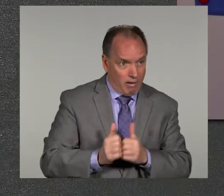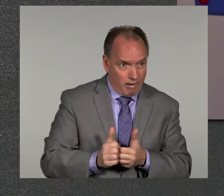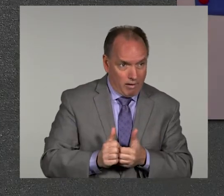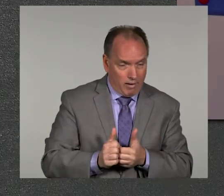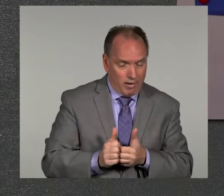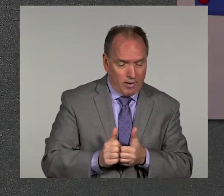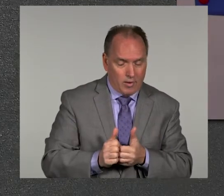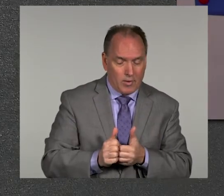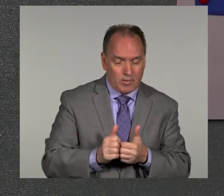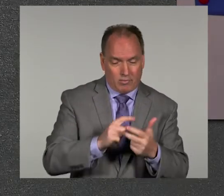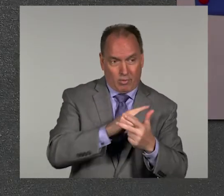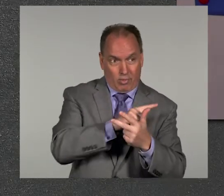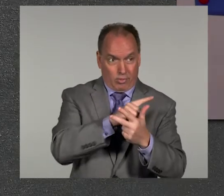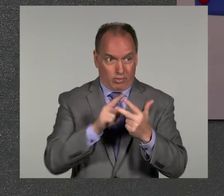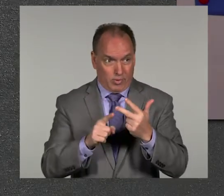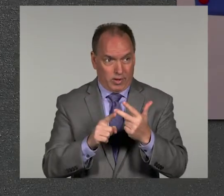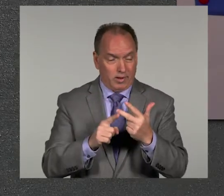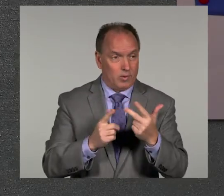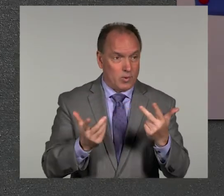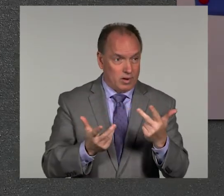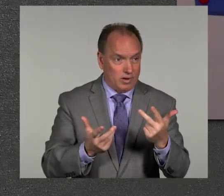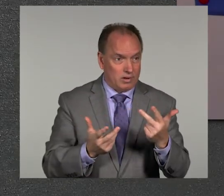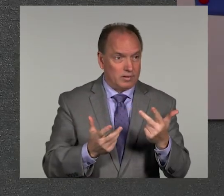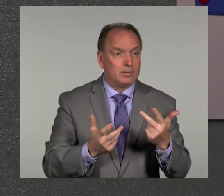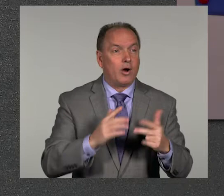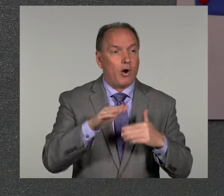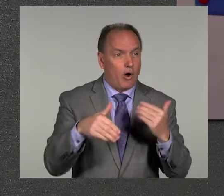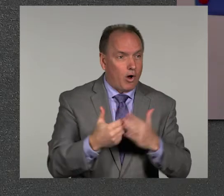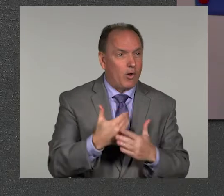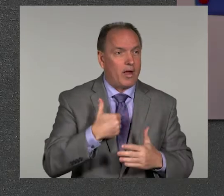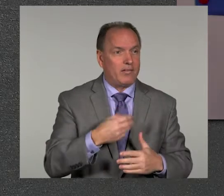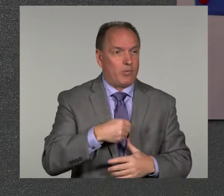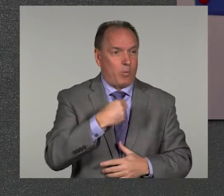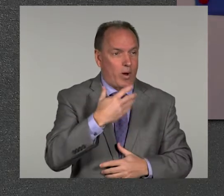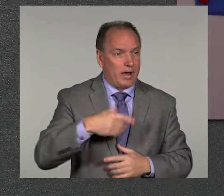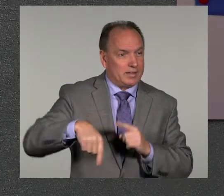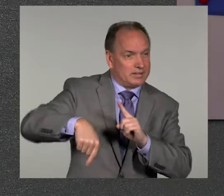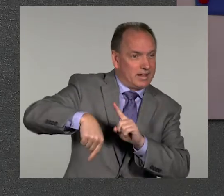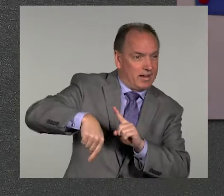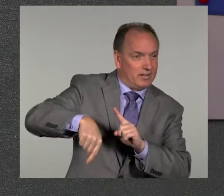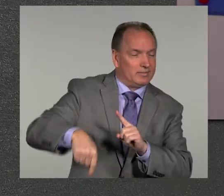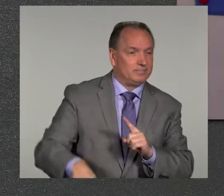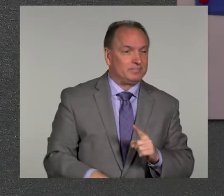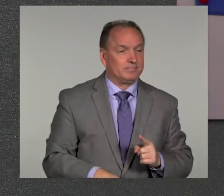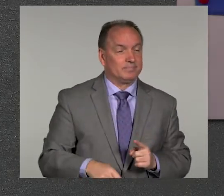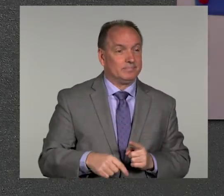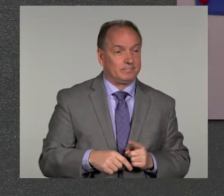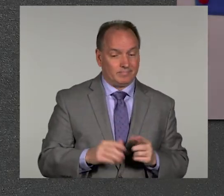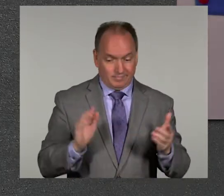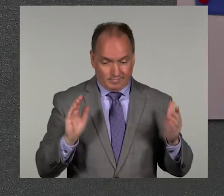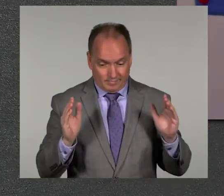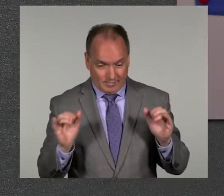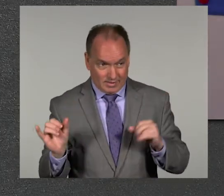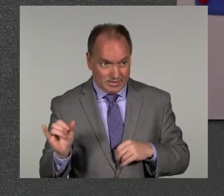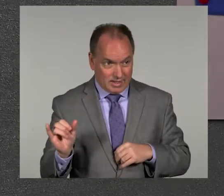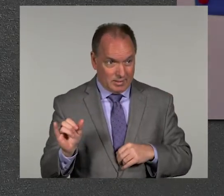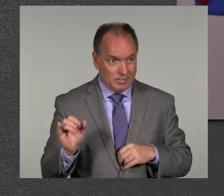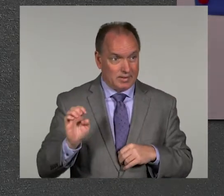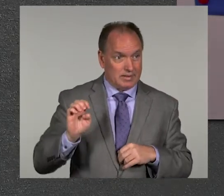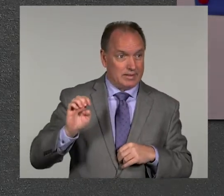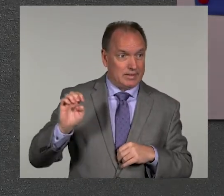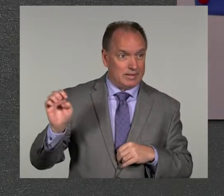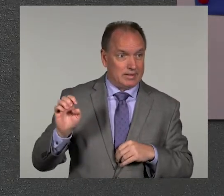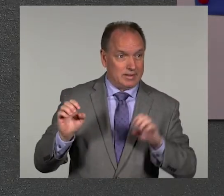the Appalachian, Eastern, and snowshoe hare is that they all have white tails. The similarities between